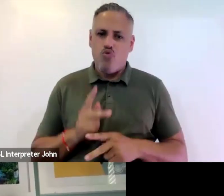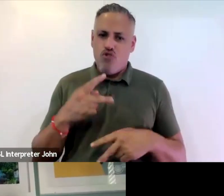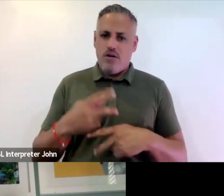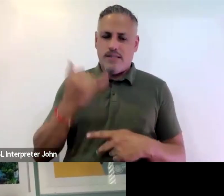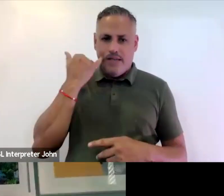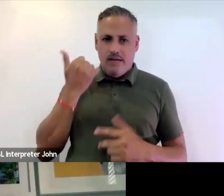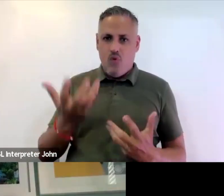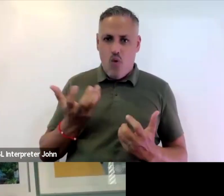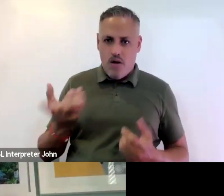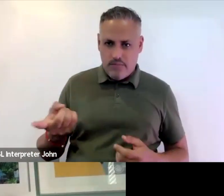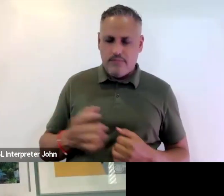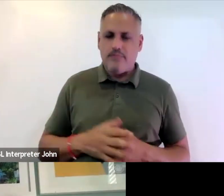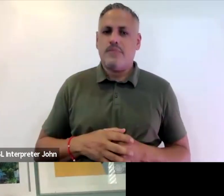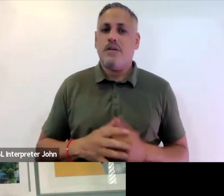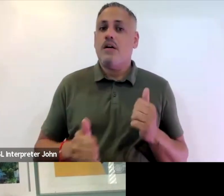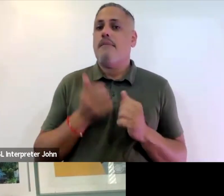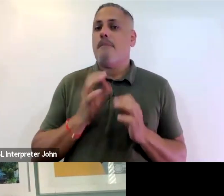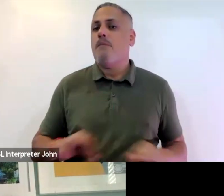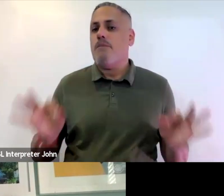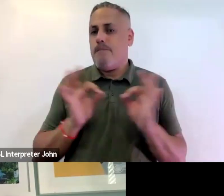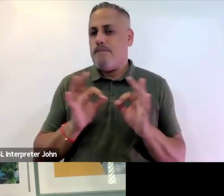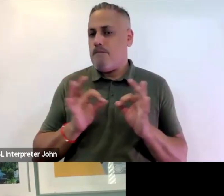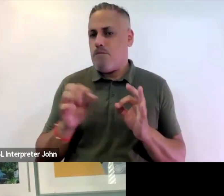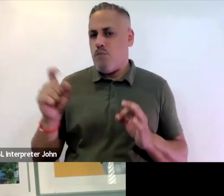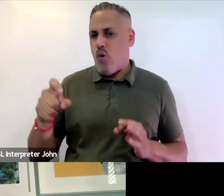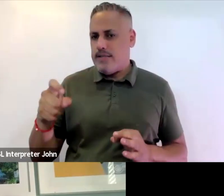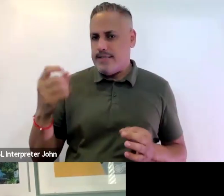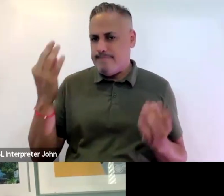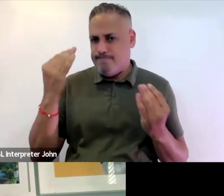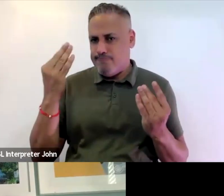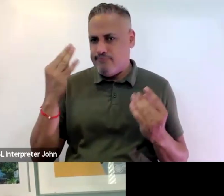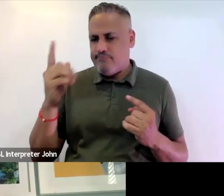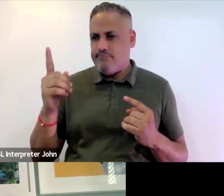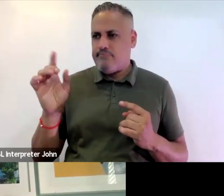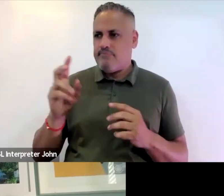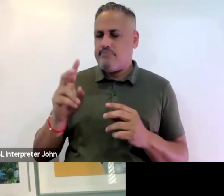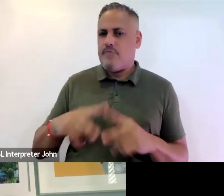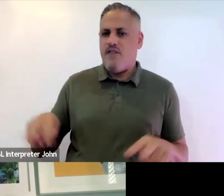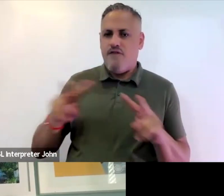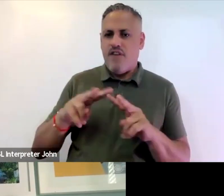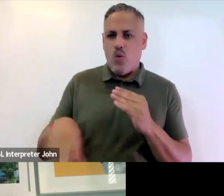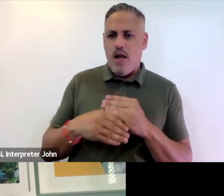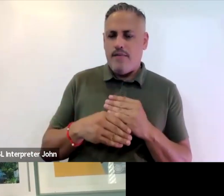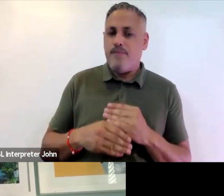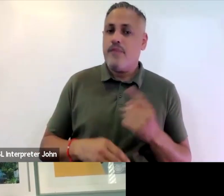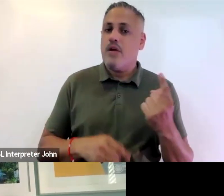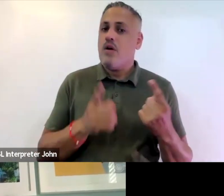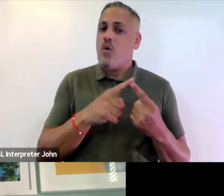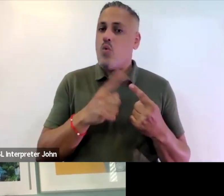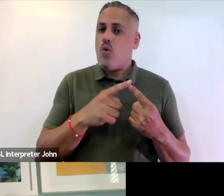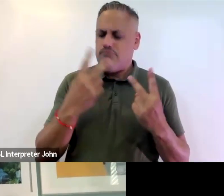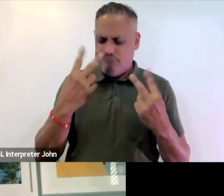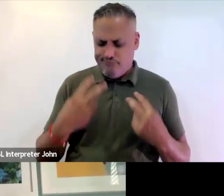what they're looking for. The most important thing that you need to think of when you think about value adds, number one, looking